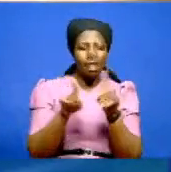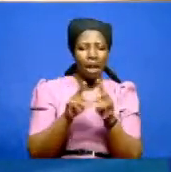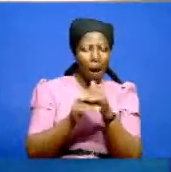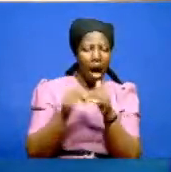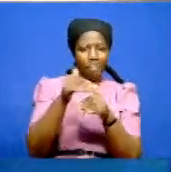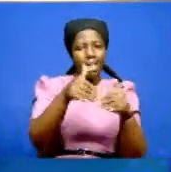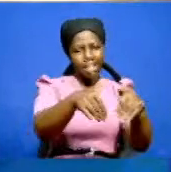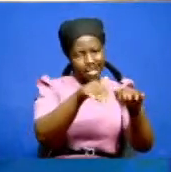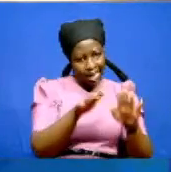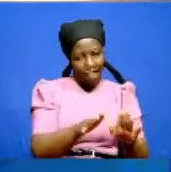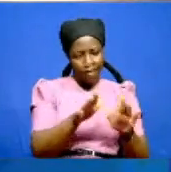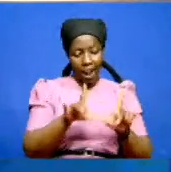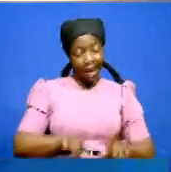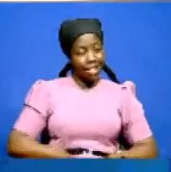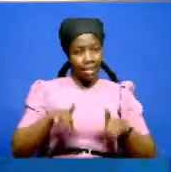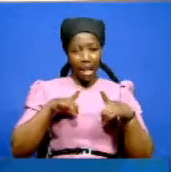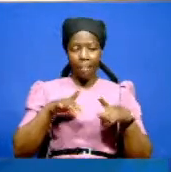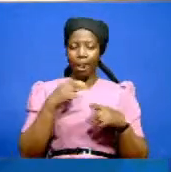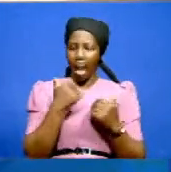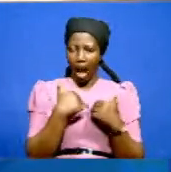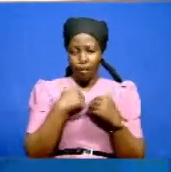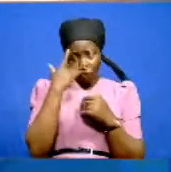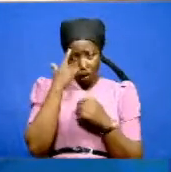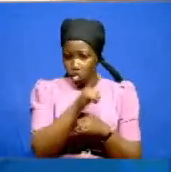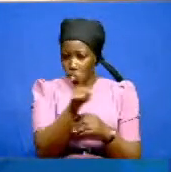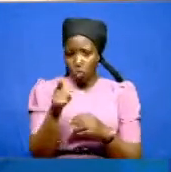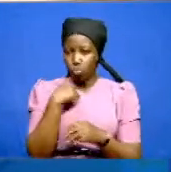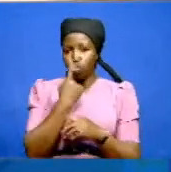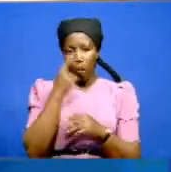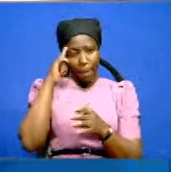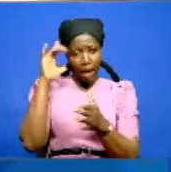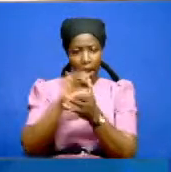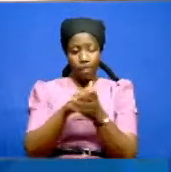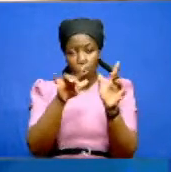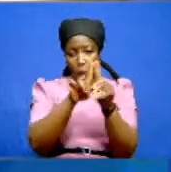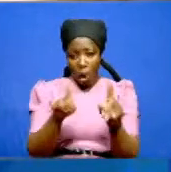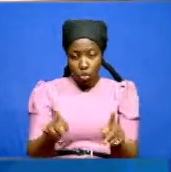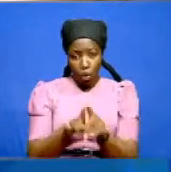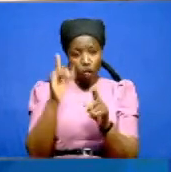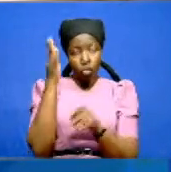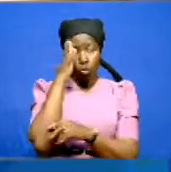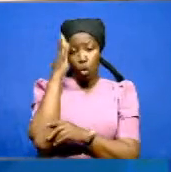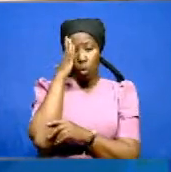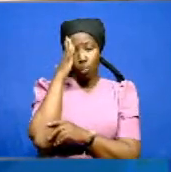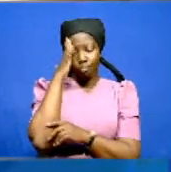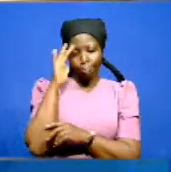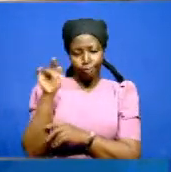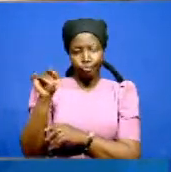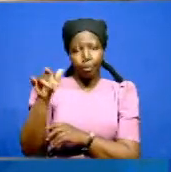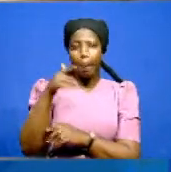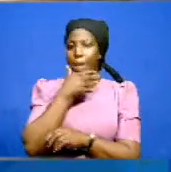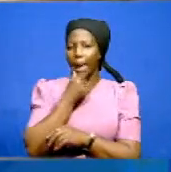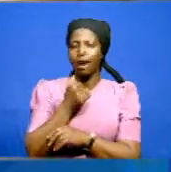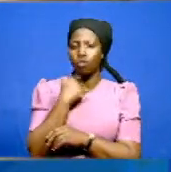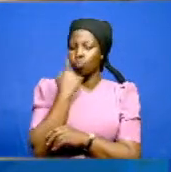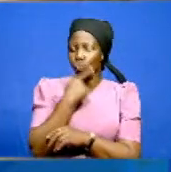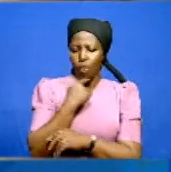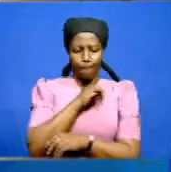believe. We also know that it was a man who feared